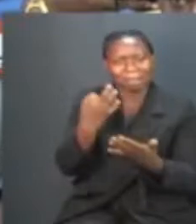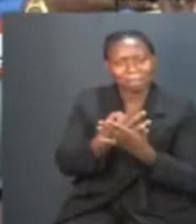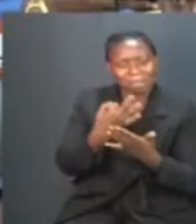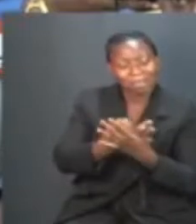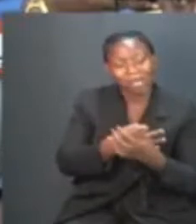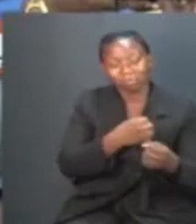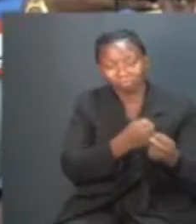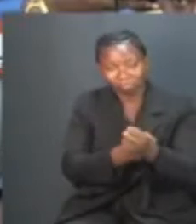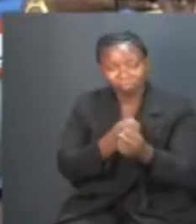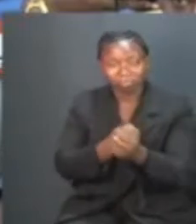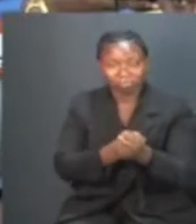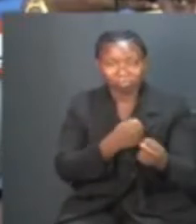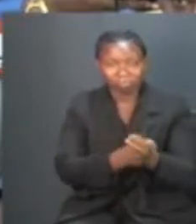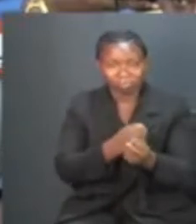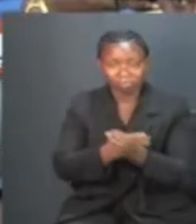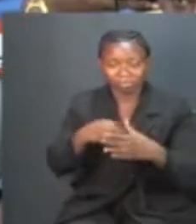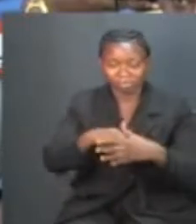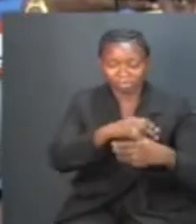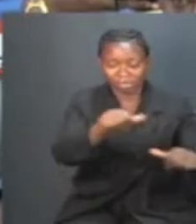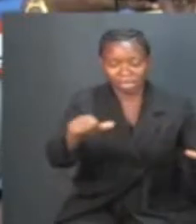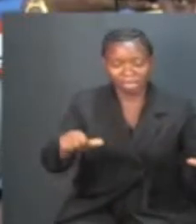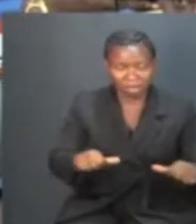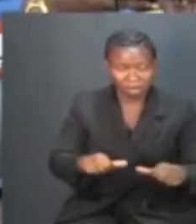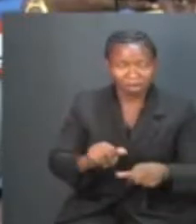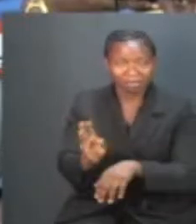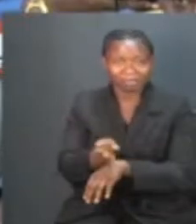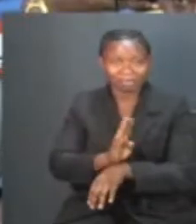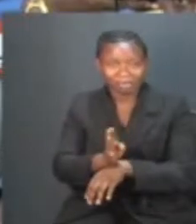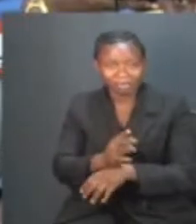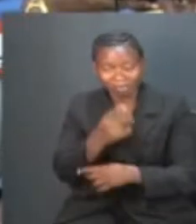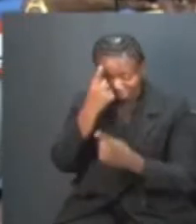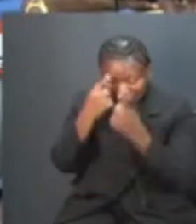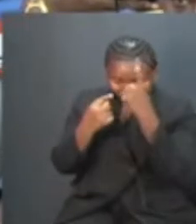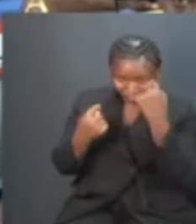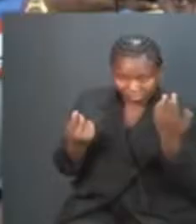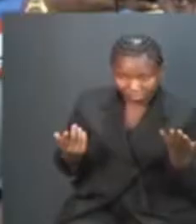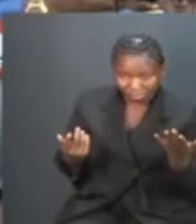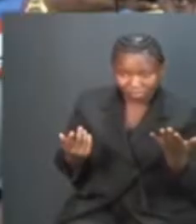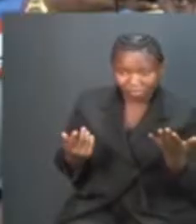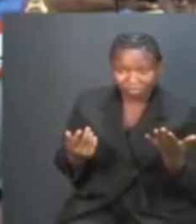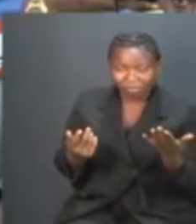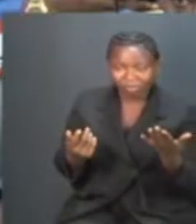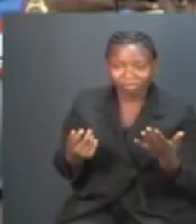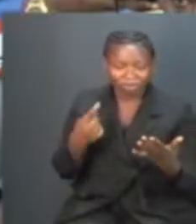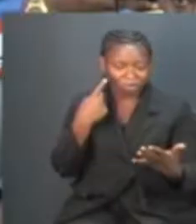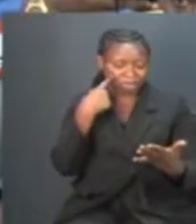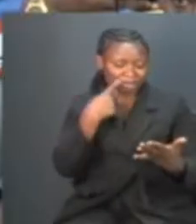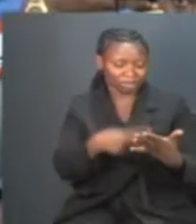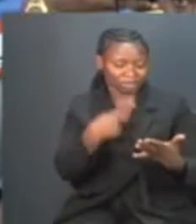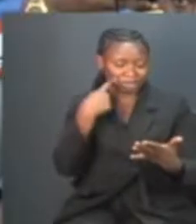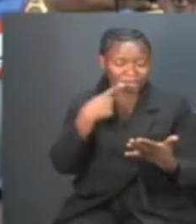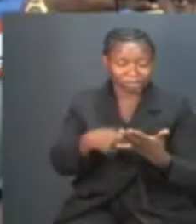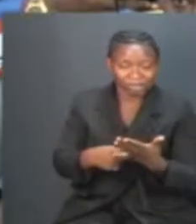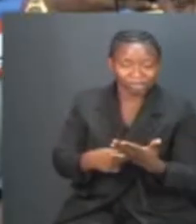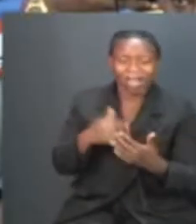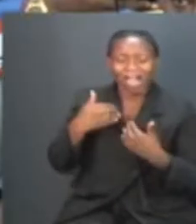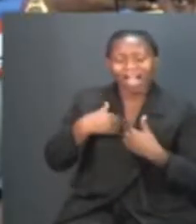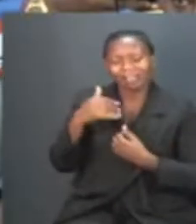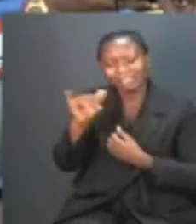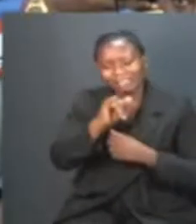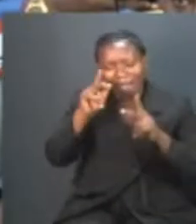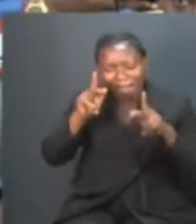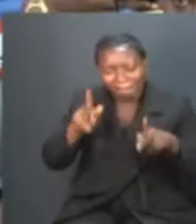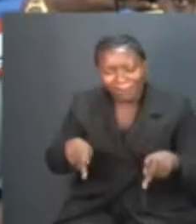support in the area of entrepreneurship. Because of the lack of checks and balances, you can have the same person